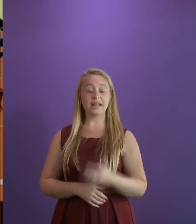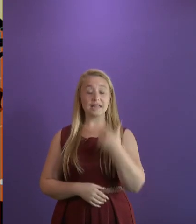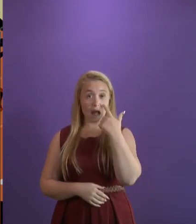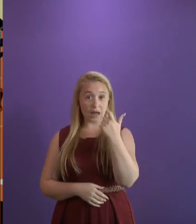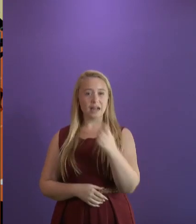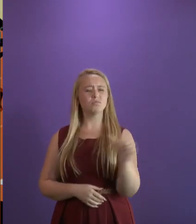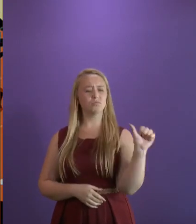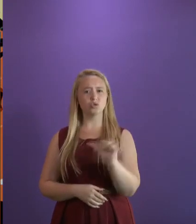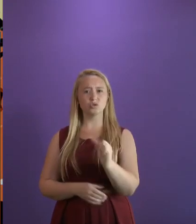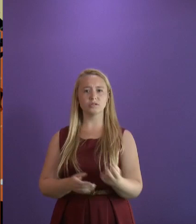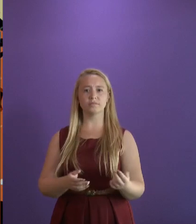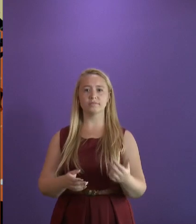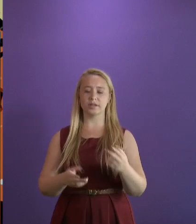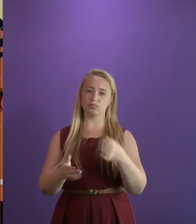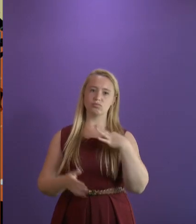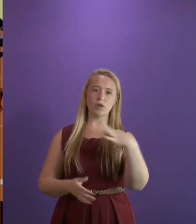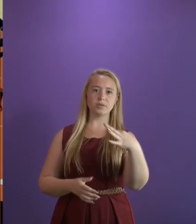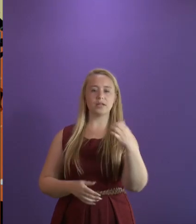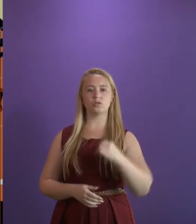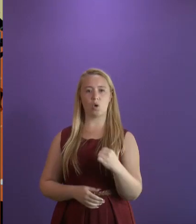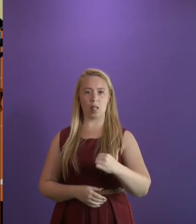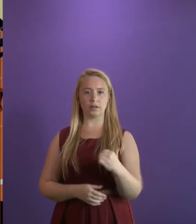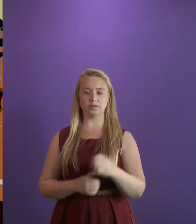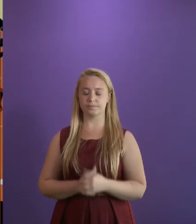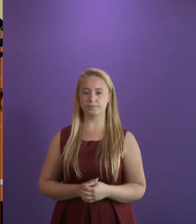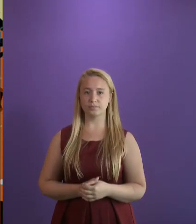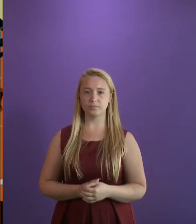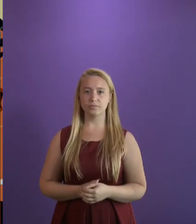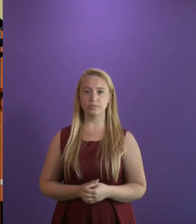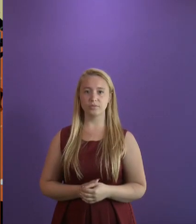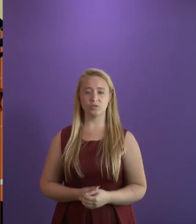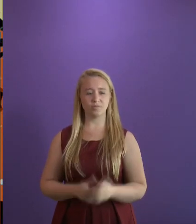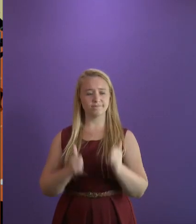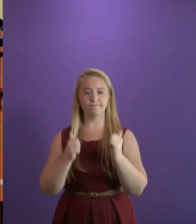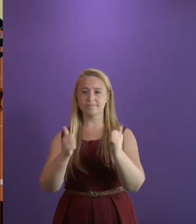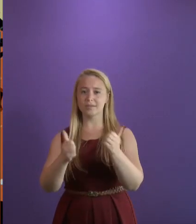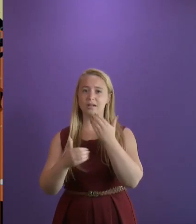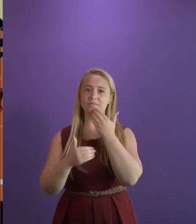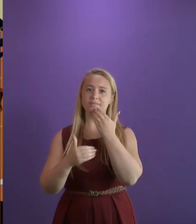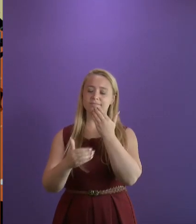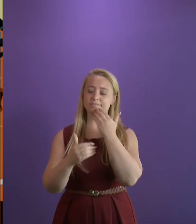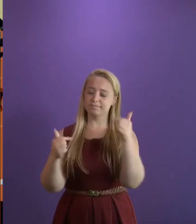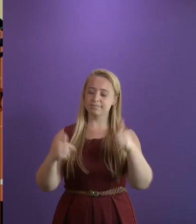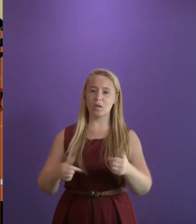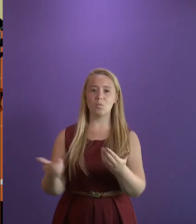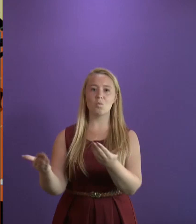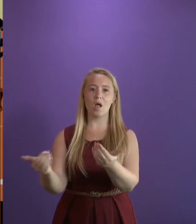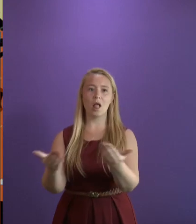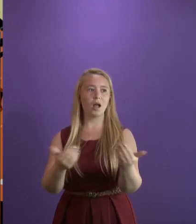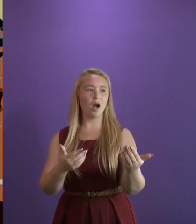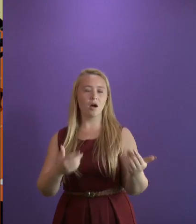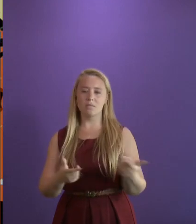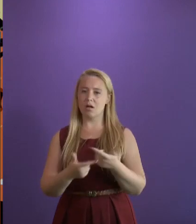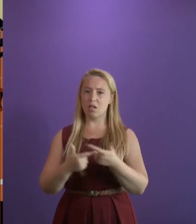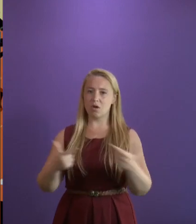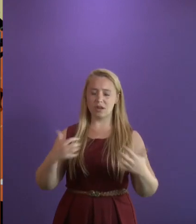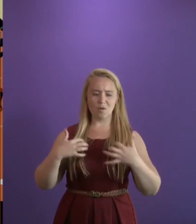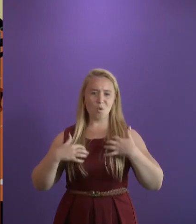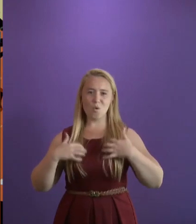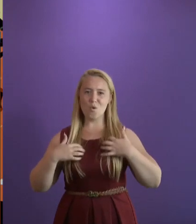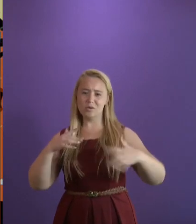in Scotland. So it's really good to welcome you all here on a day that sees all this energy,